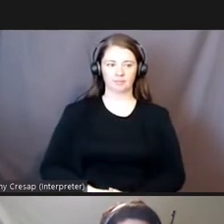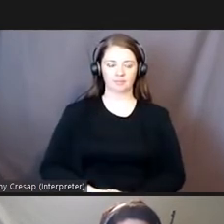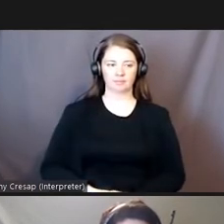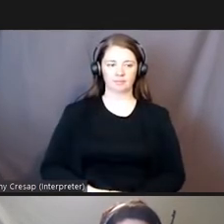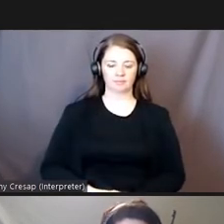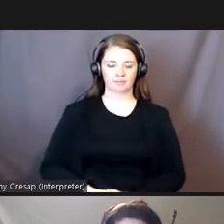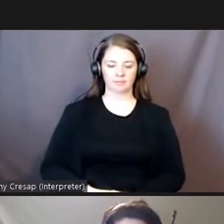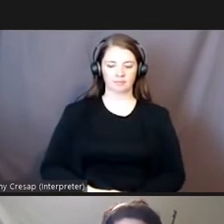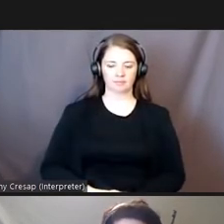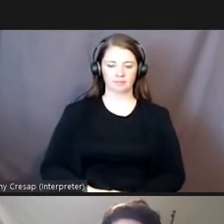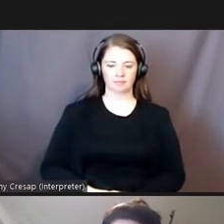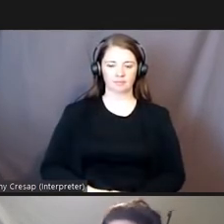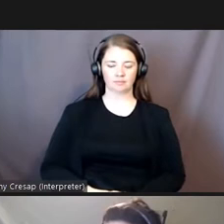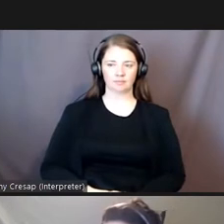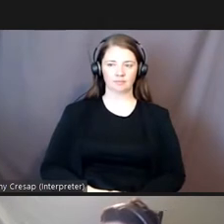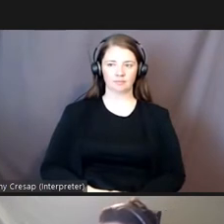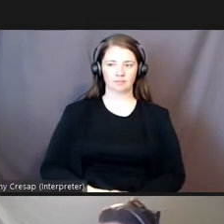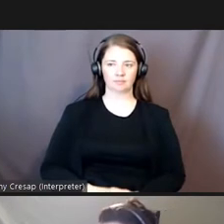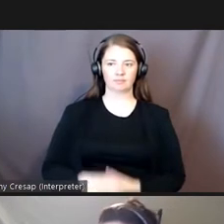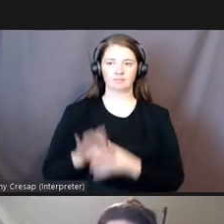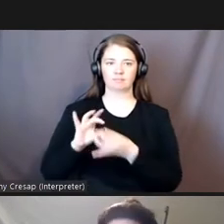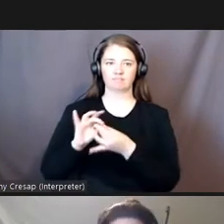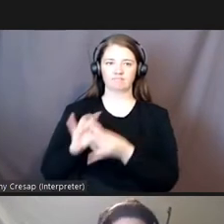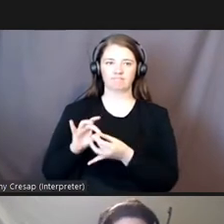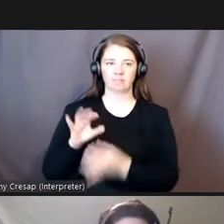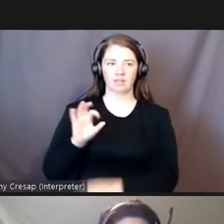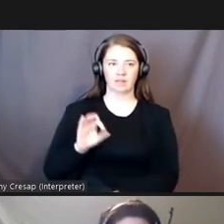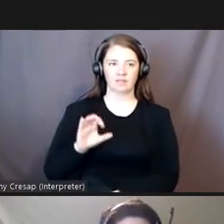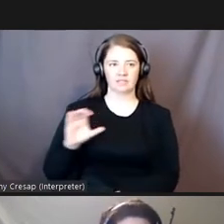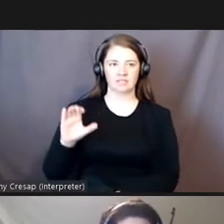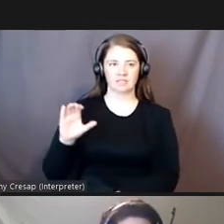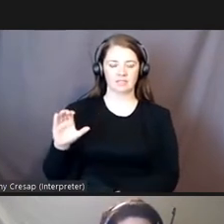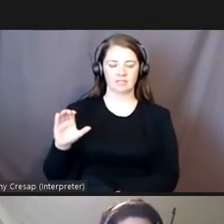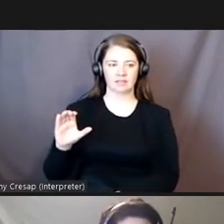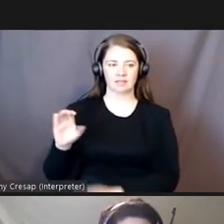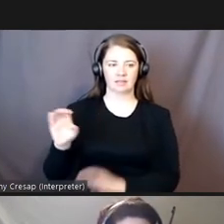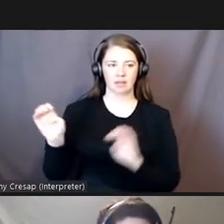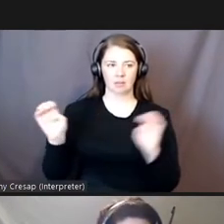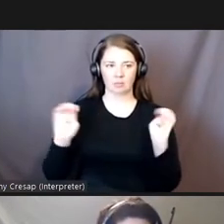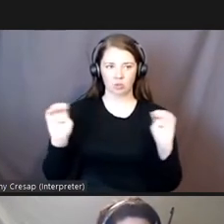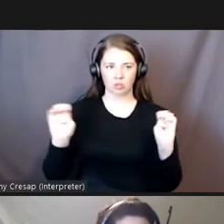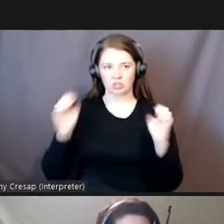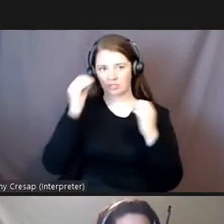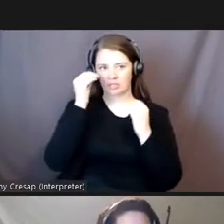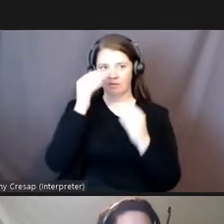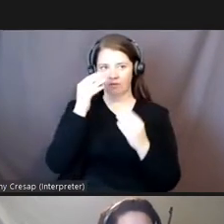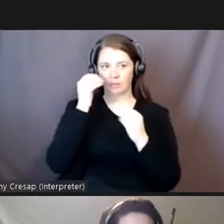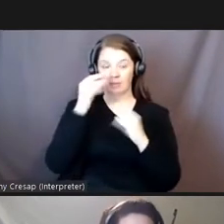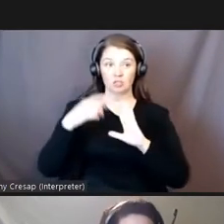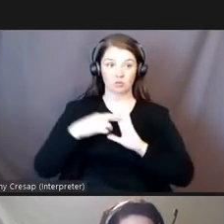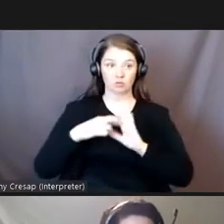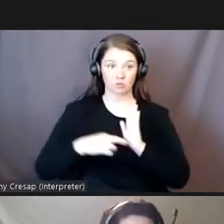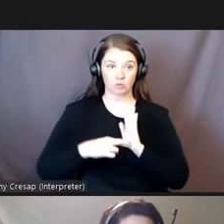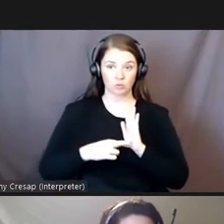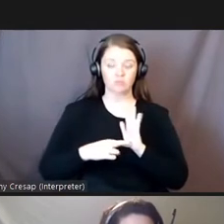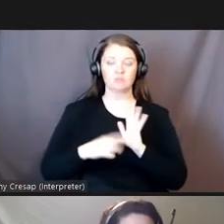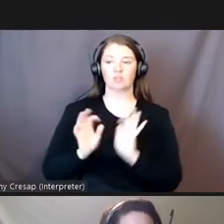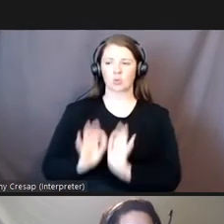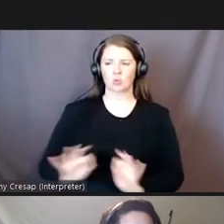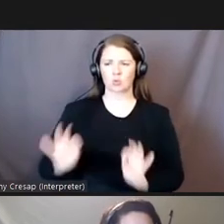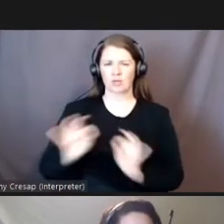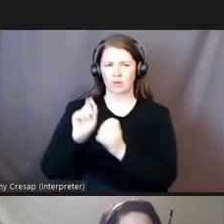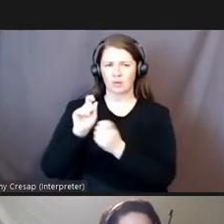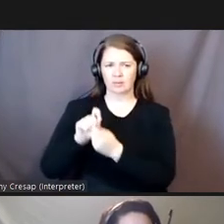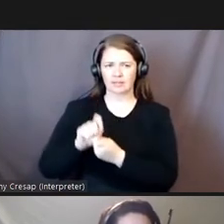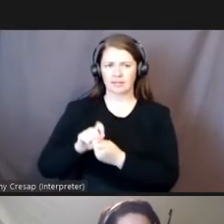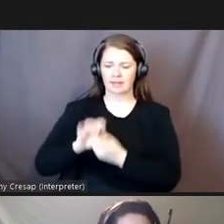And under the FCC's emergency information rules, critical details